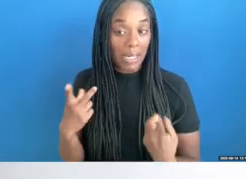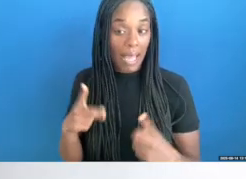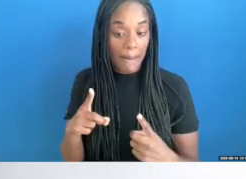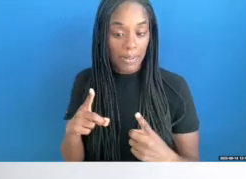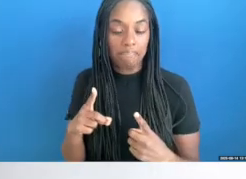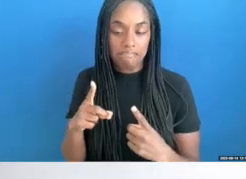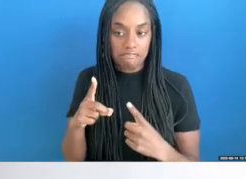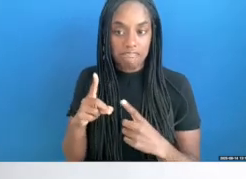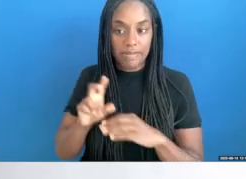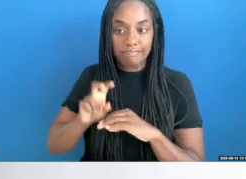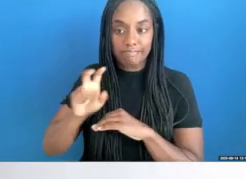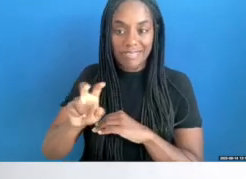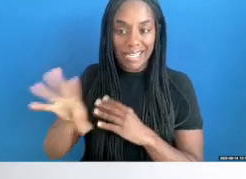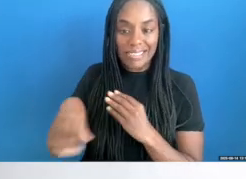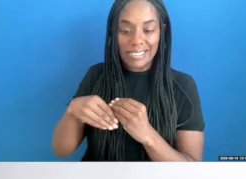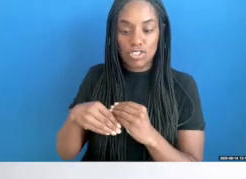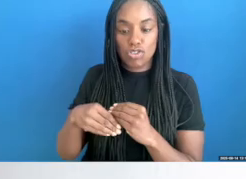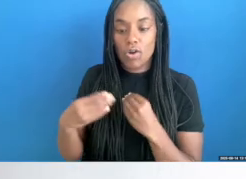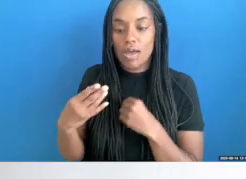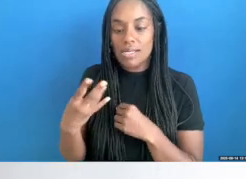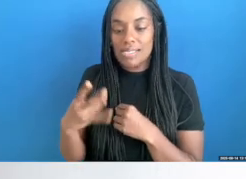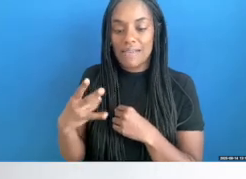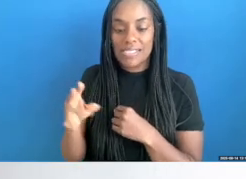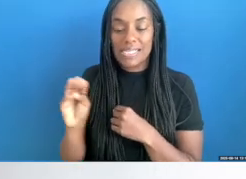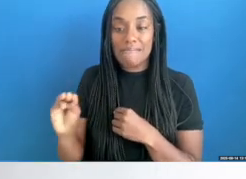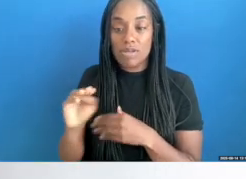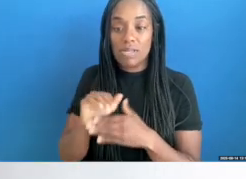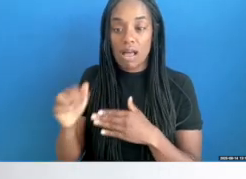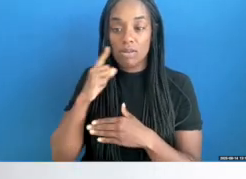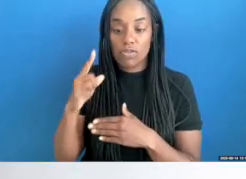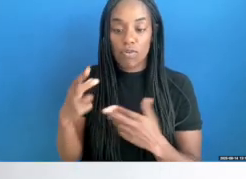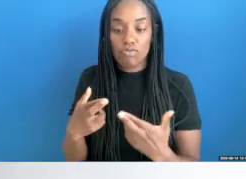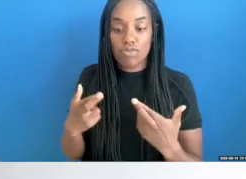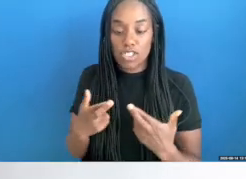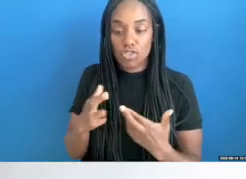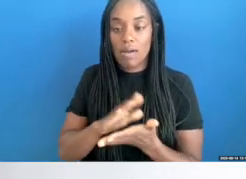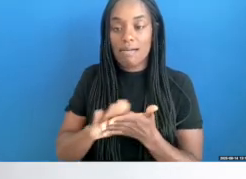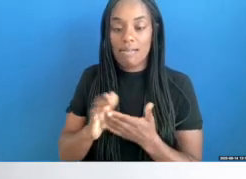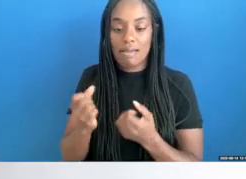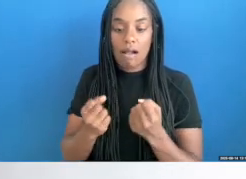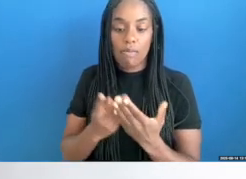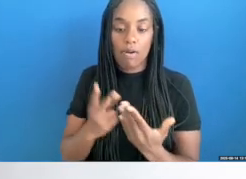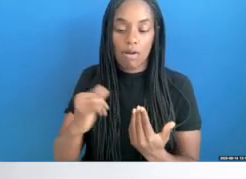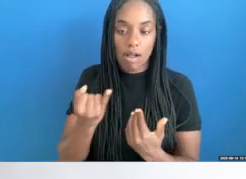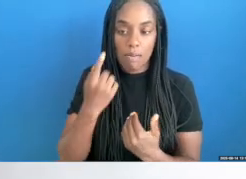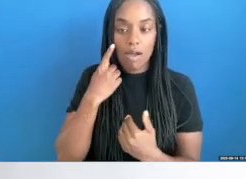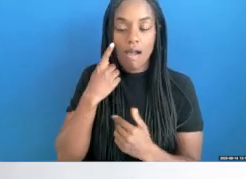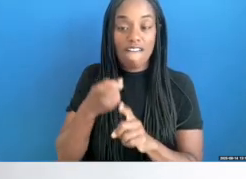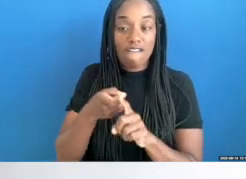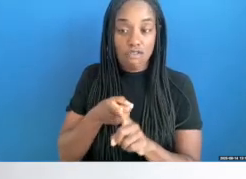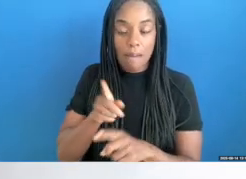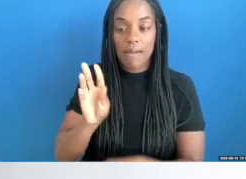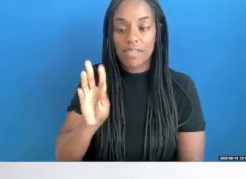for the regional Clean Cars for All programs from fiscal year 2024-25